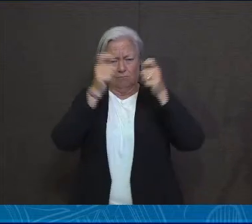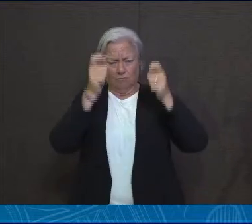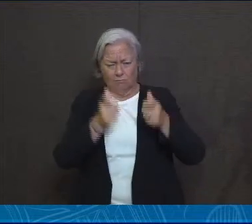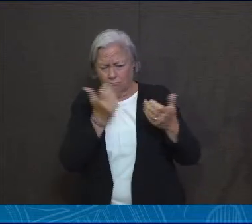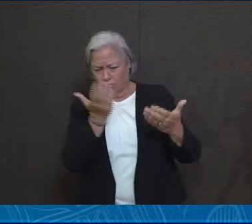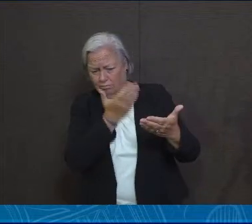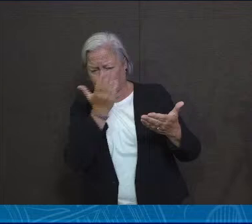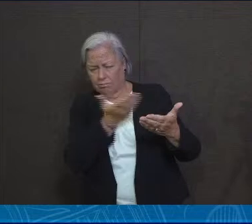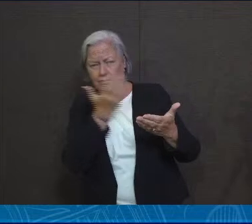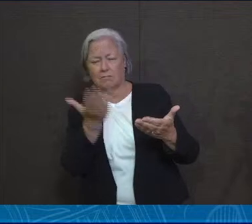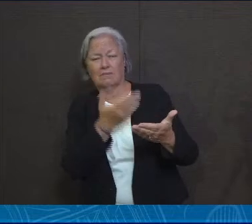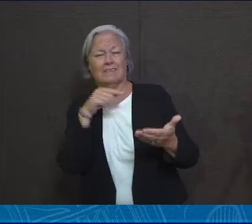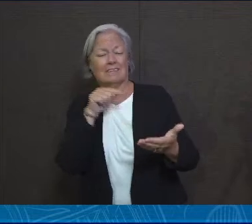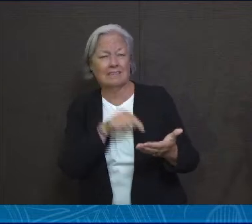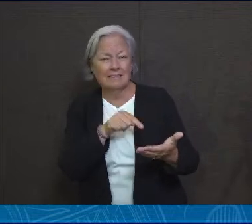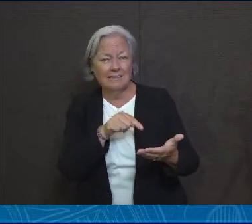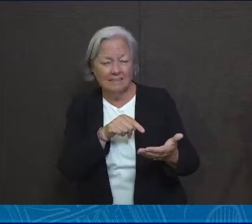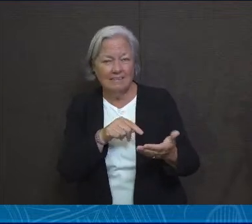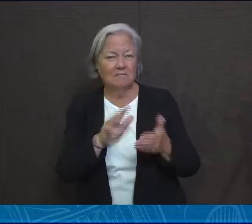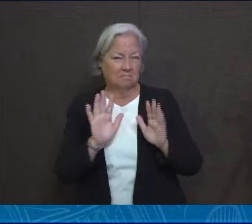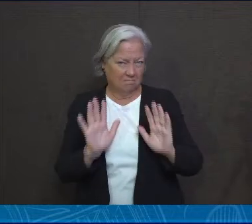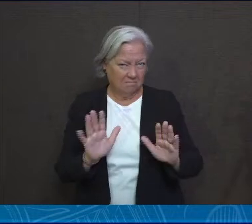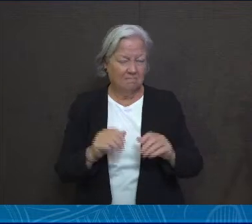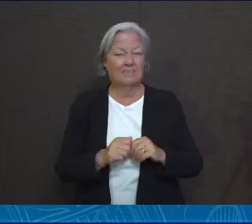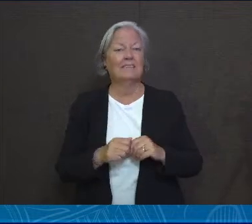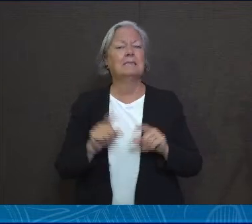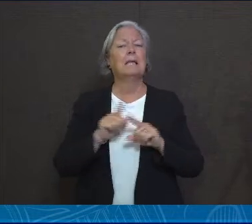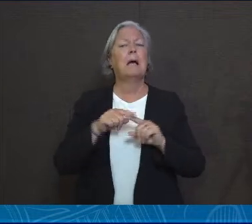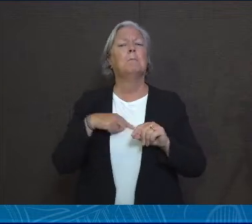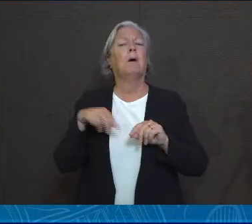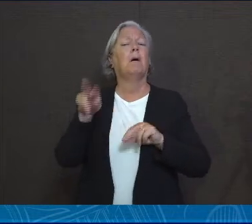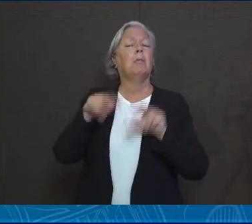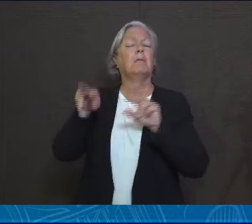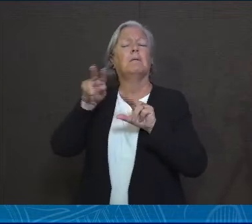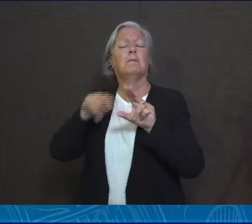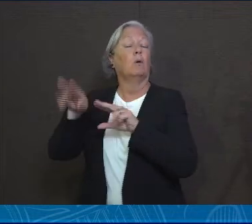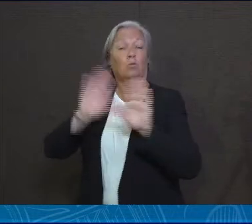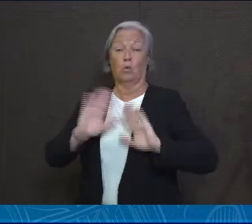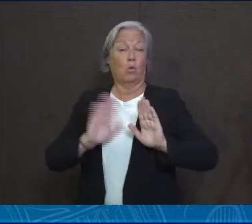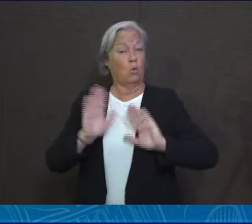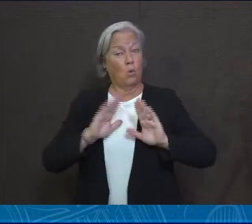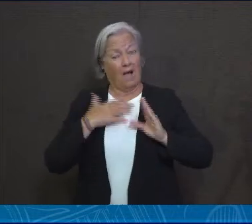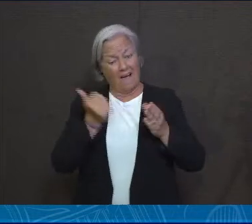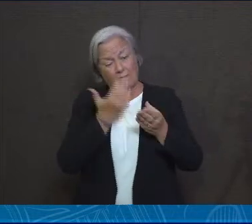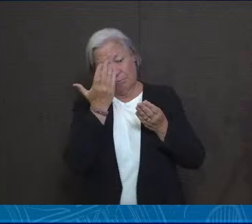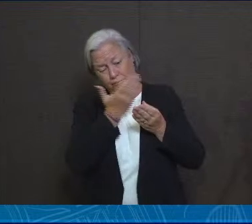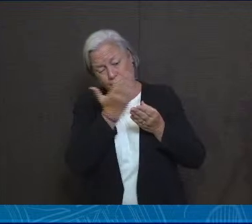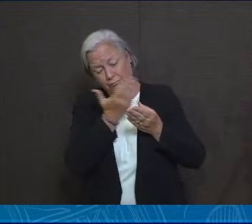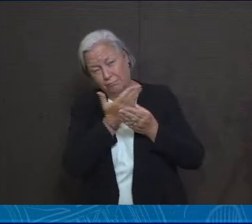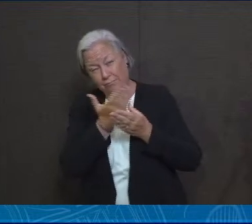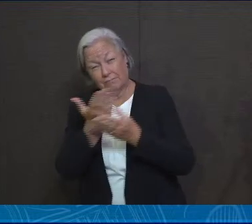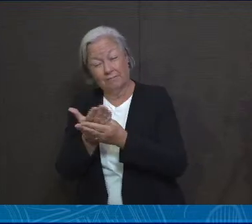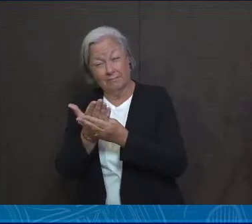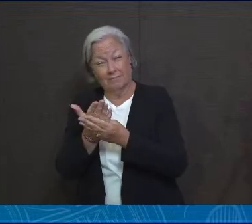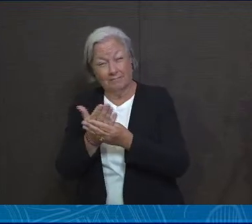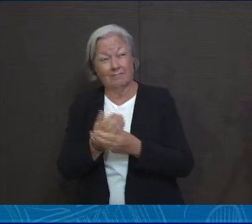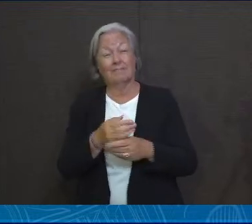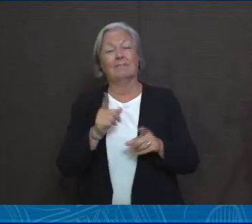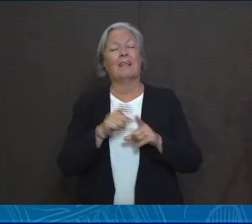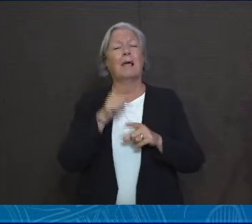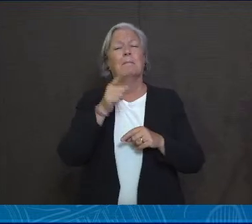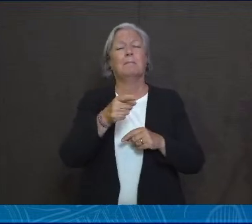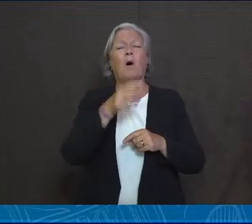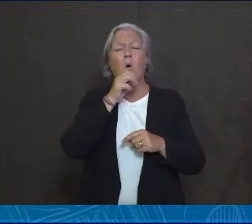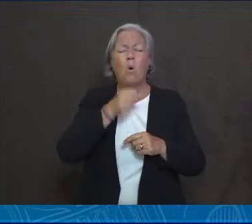in the format of meteorological observation, but if you look at the old